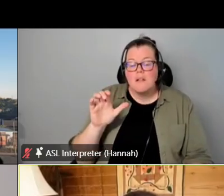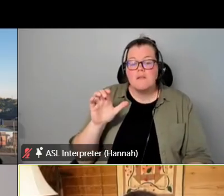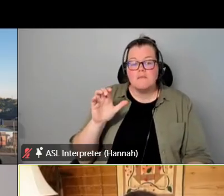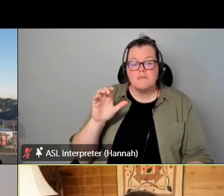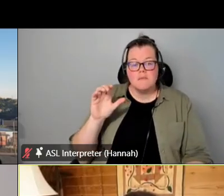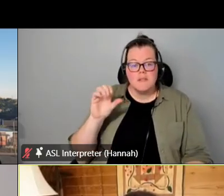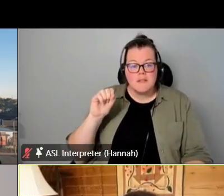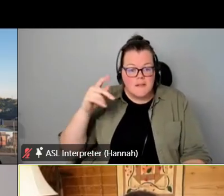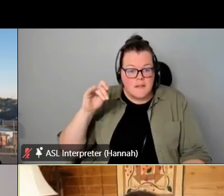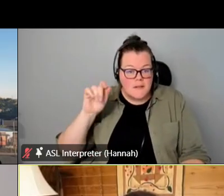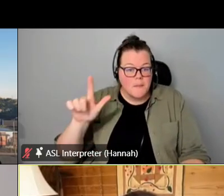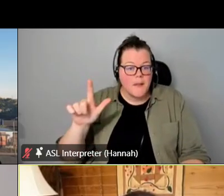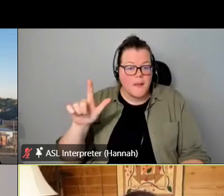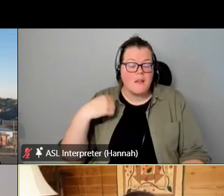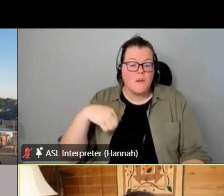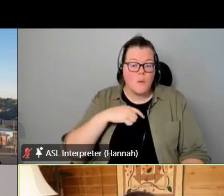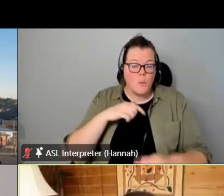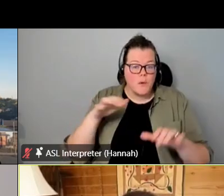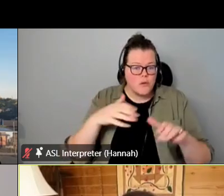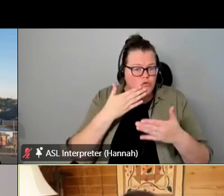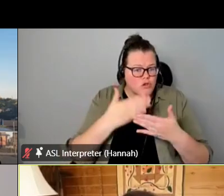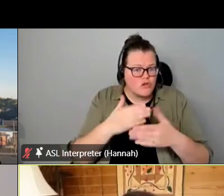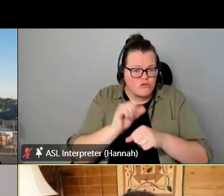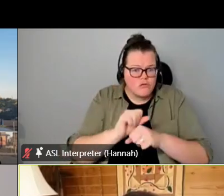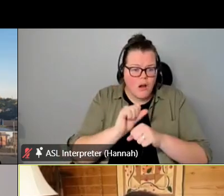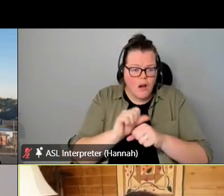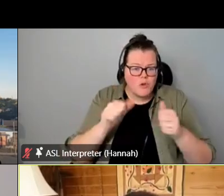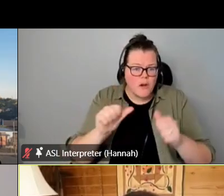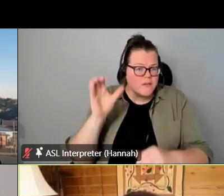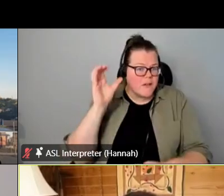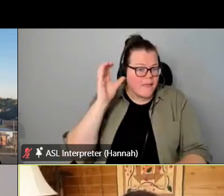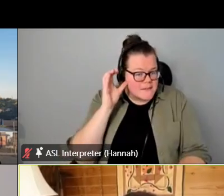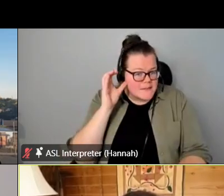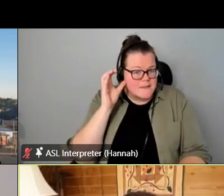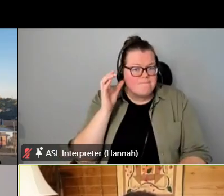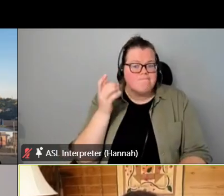job of trying to listen. You know,